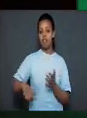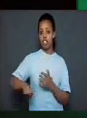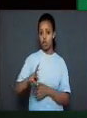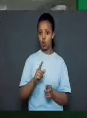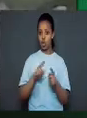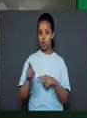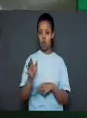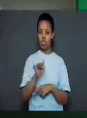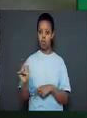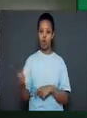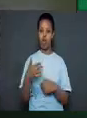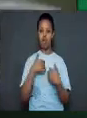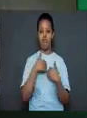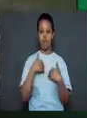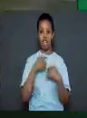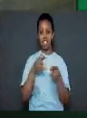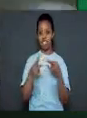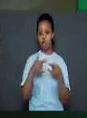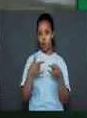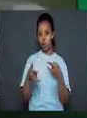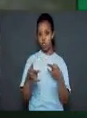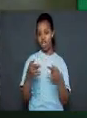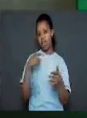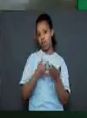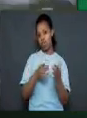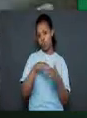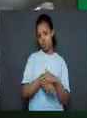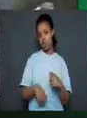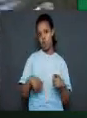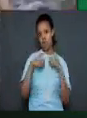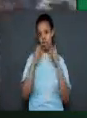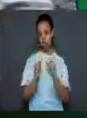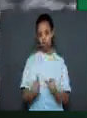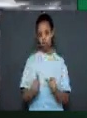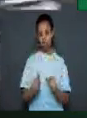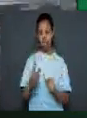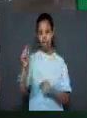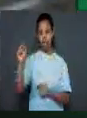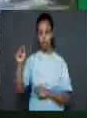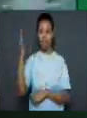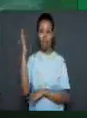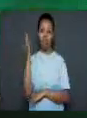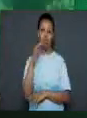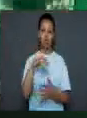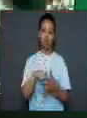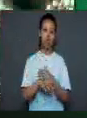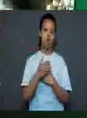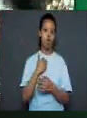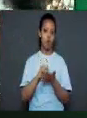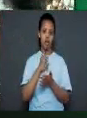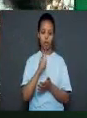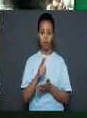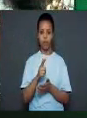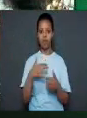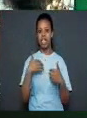different animal species are able to survive in temperate forests.